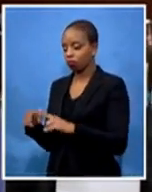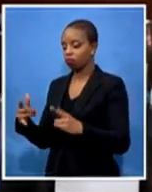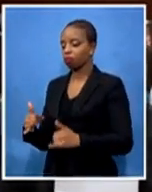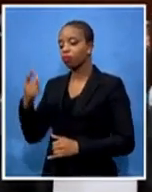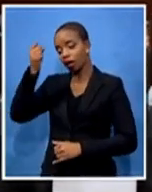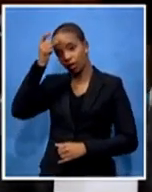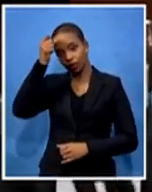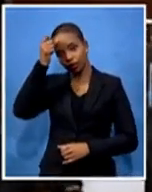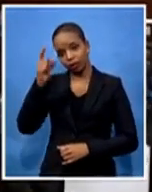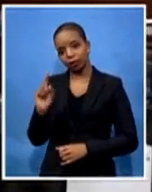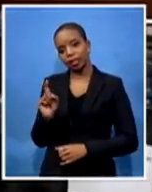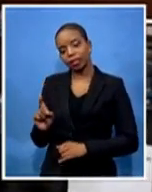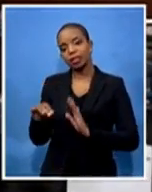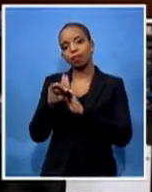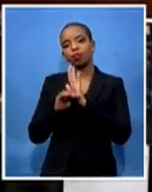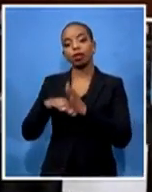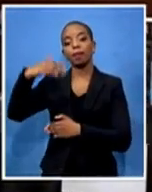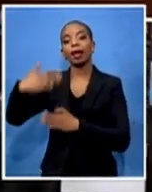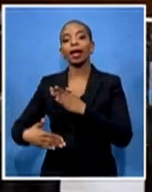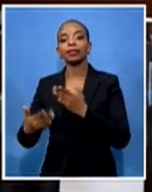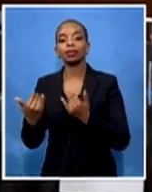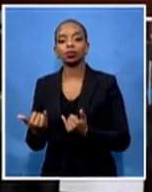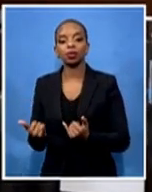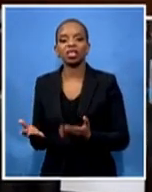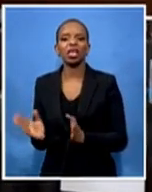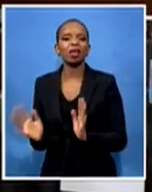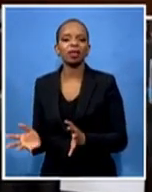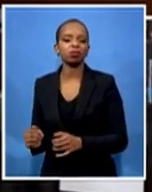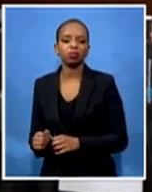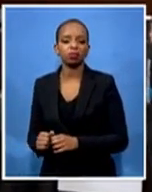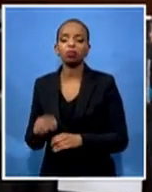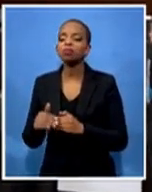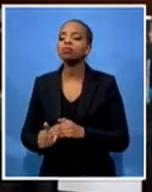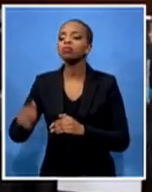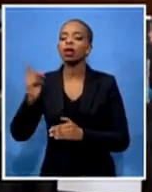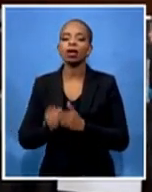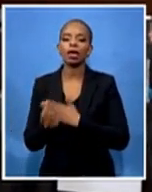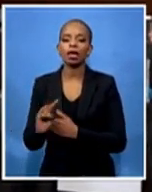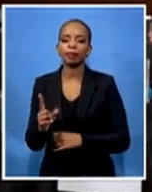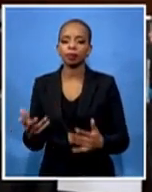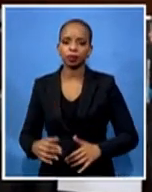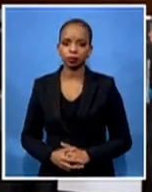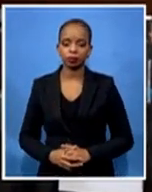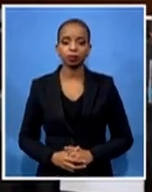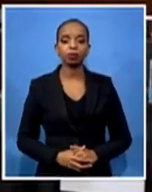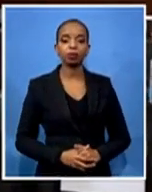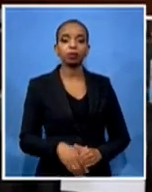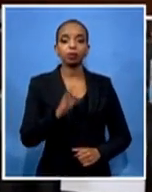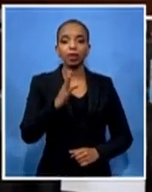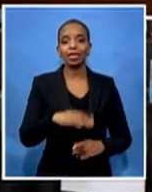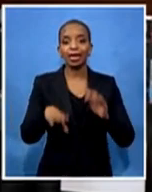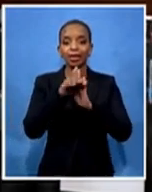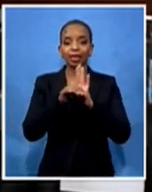we expect moving forward? You know, we call this program a popcorn effect because when we move from here now, we're going